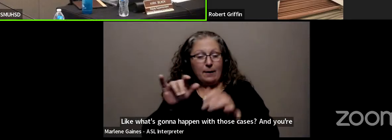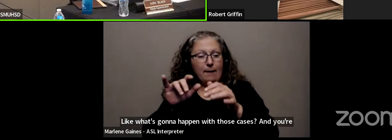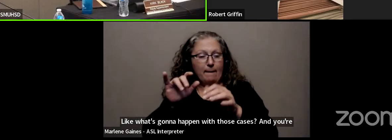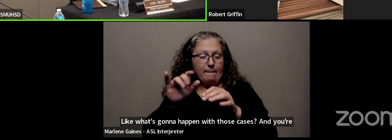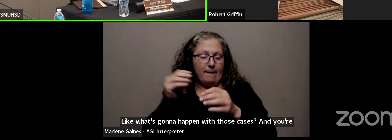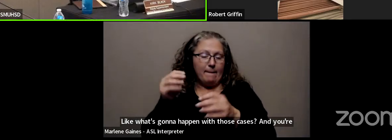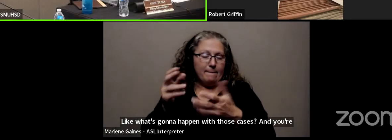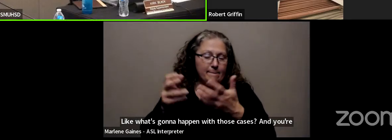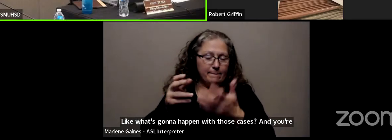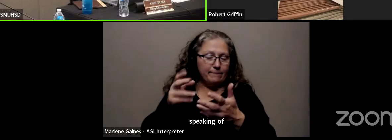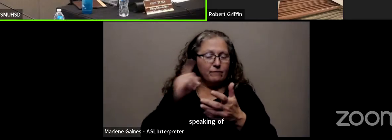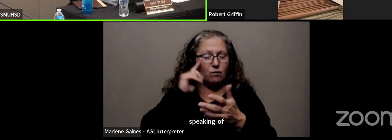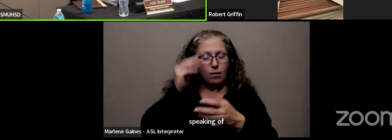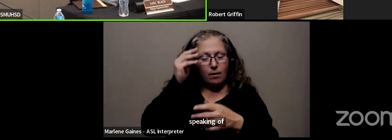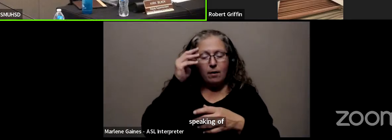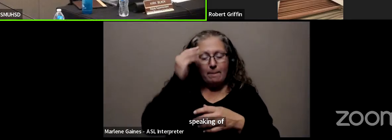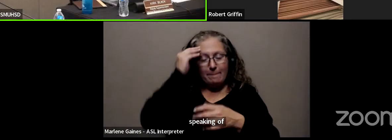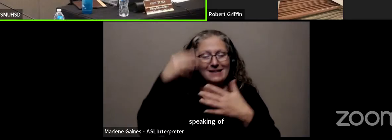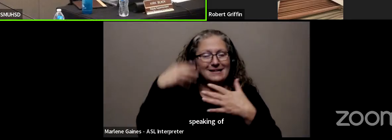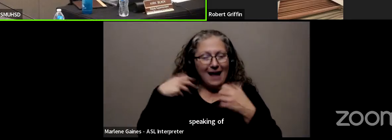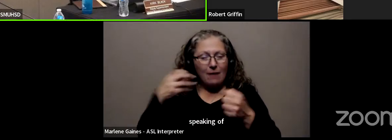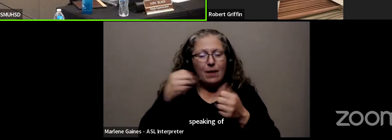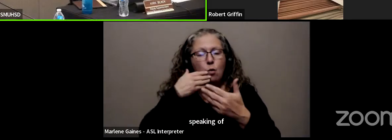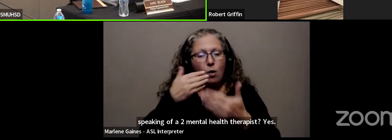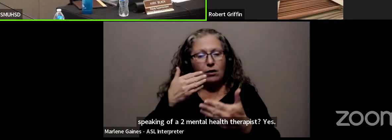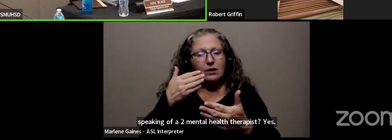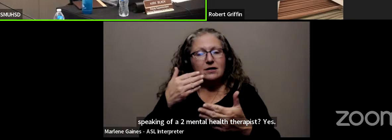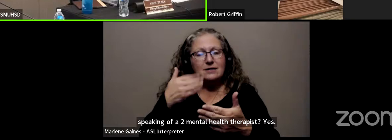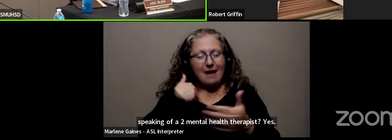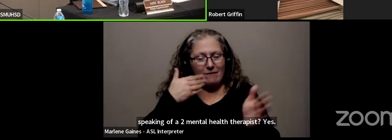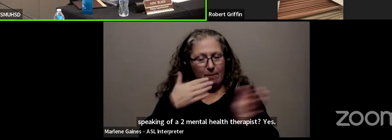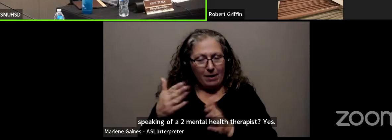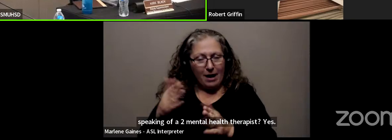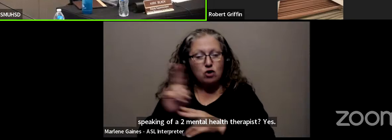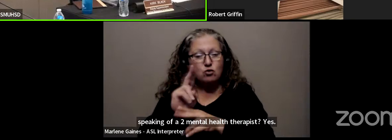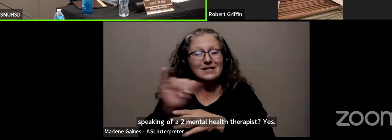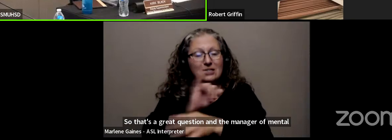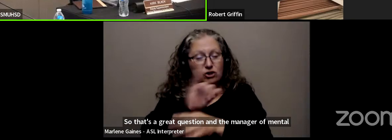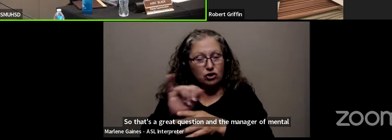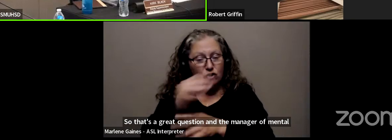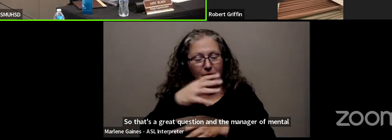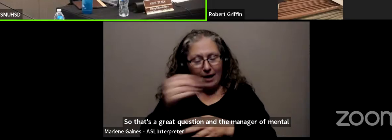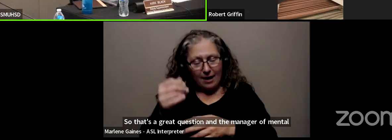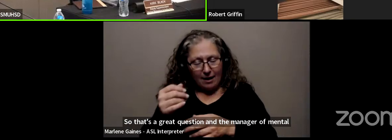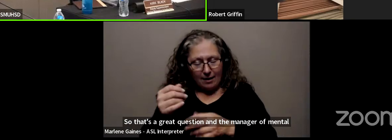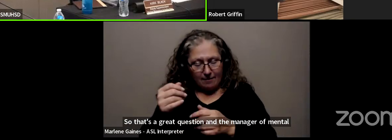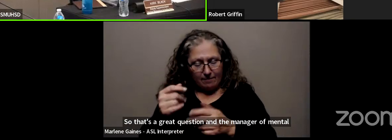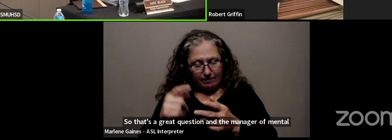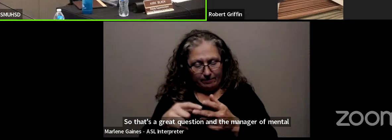health and wellness, Abel Torres, has a plan for that using interns and